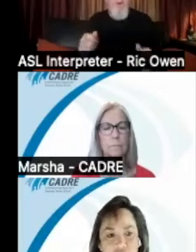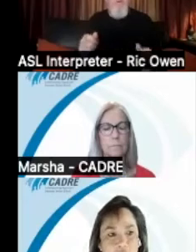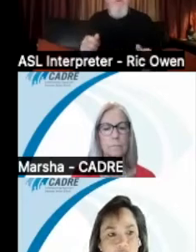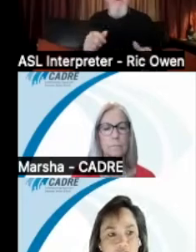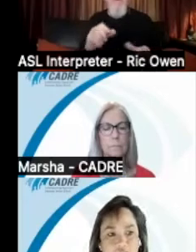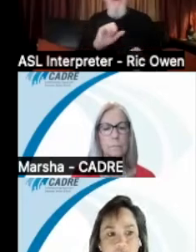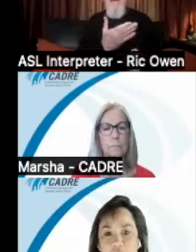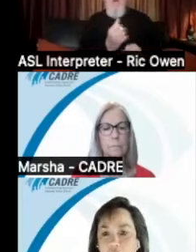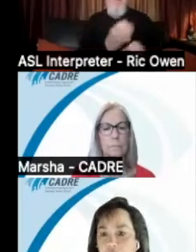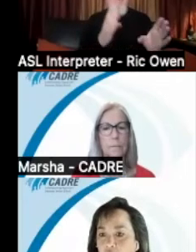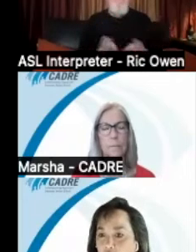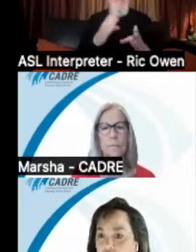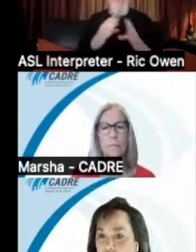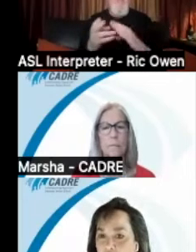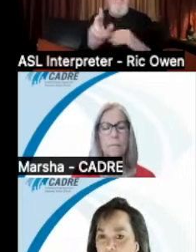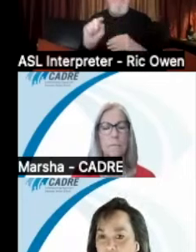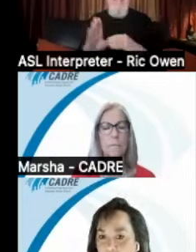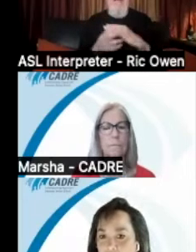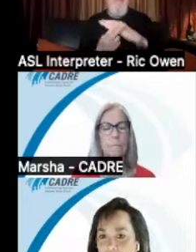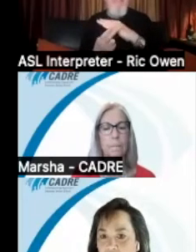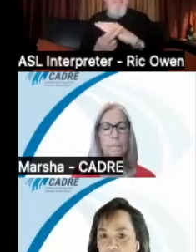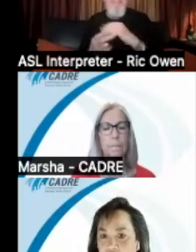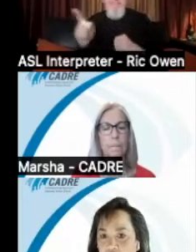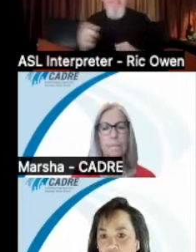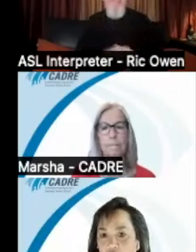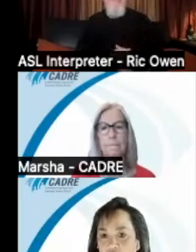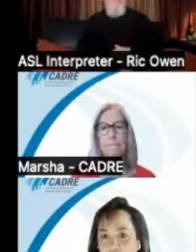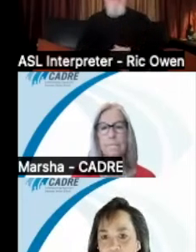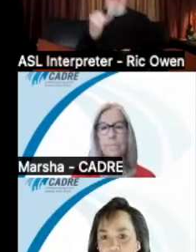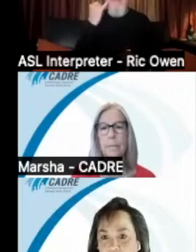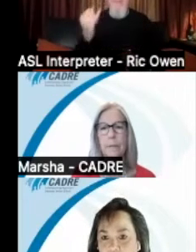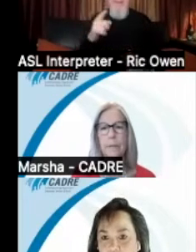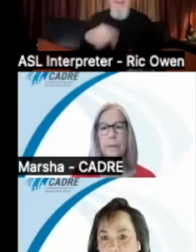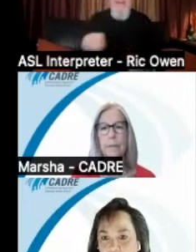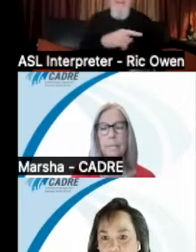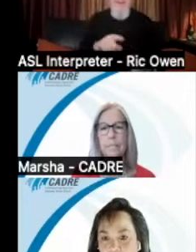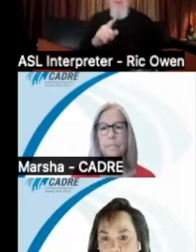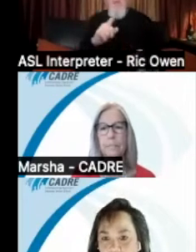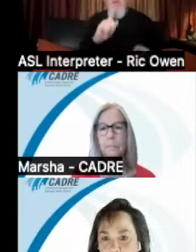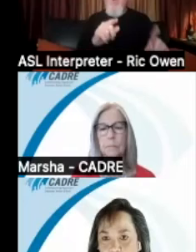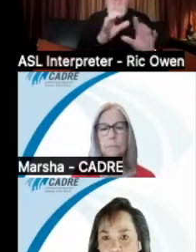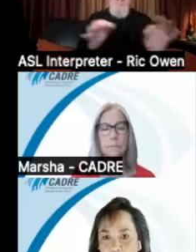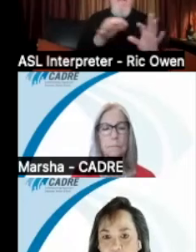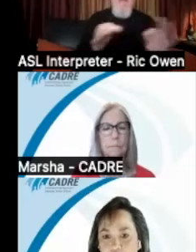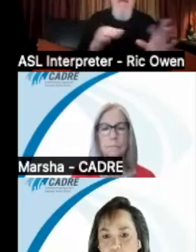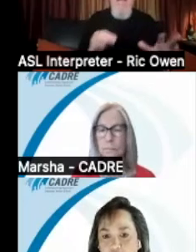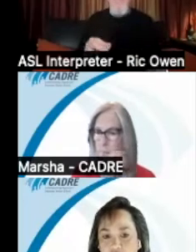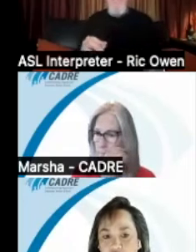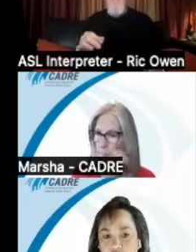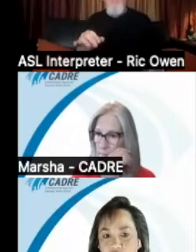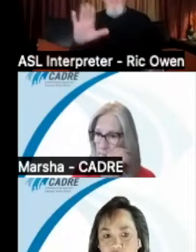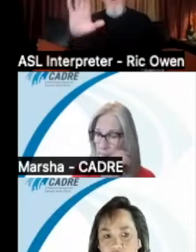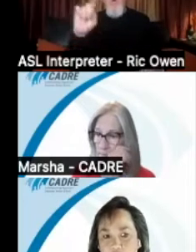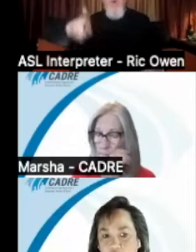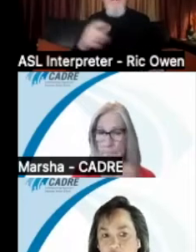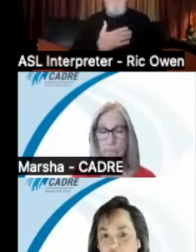year's symposium. We do ask that if you speak aloud as a part of today's program, that you please